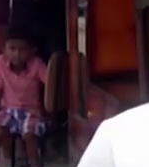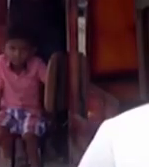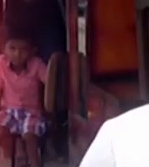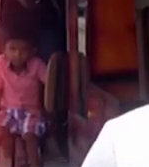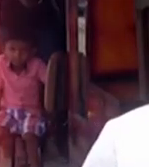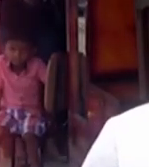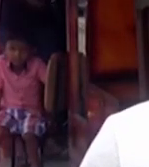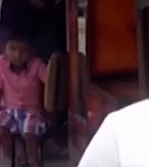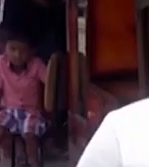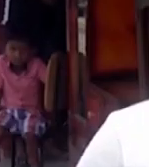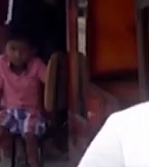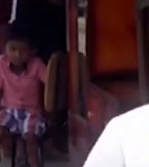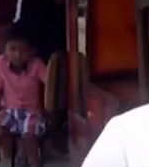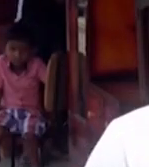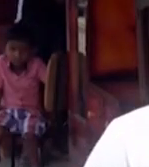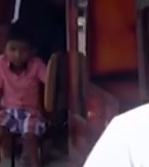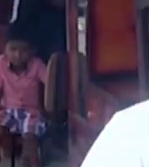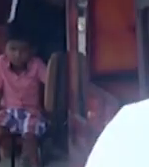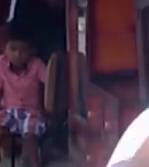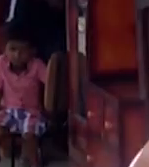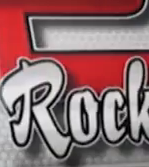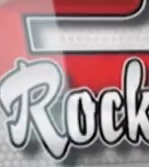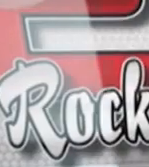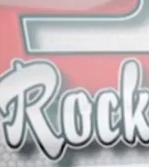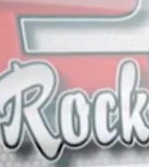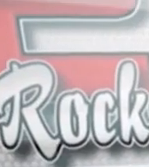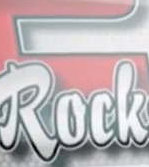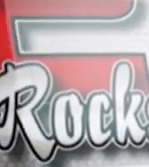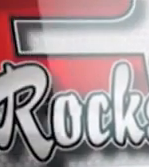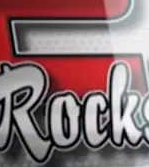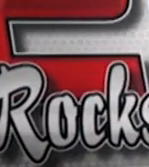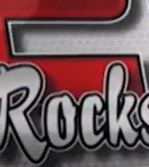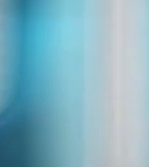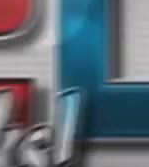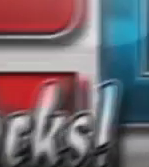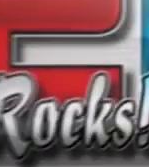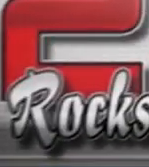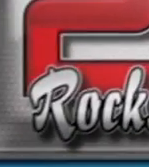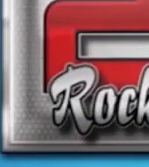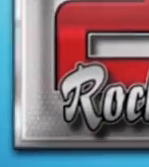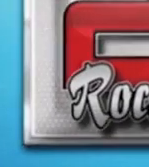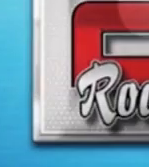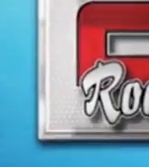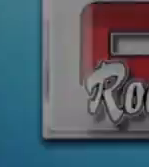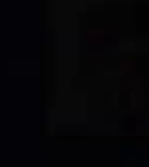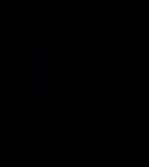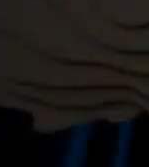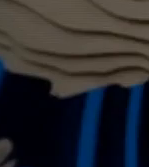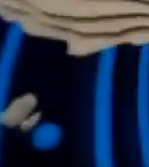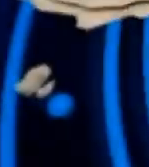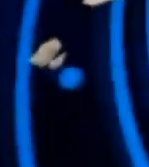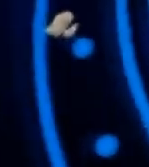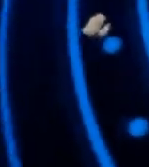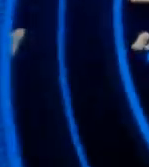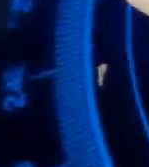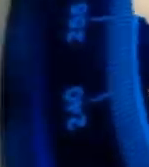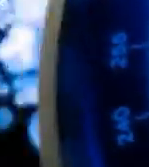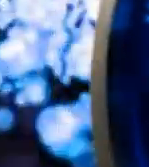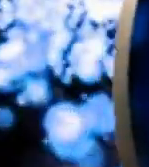Navosa, we love Today FM. Today FM rocks. Today's hit music on Today FM.